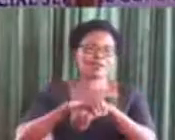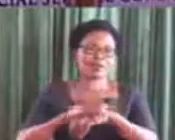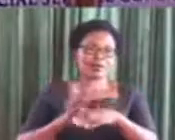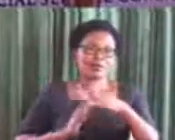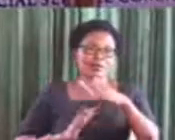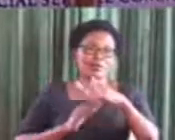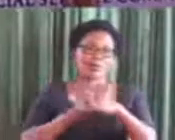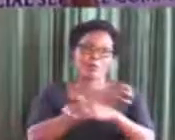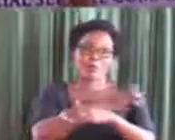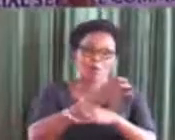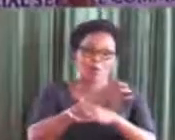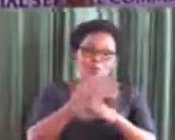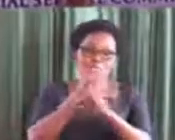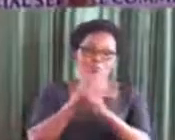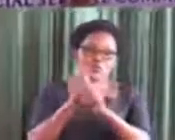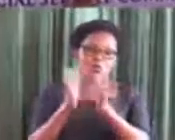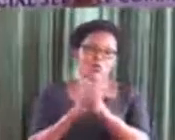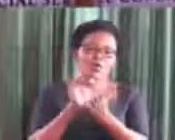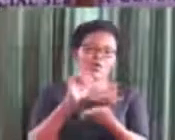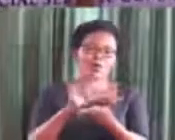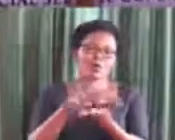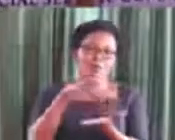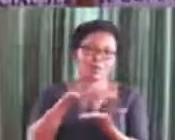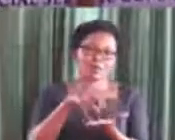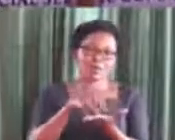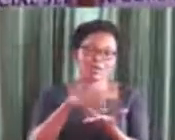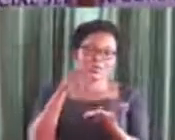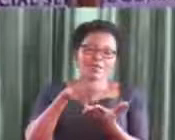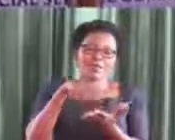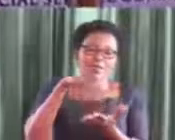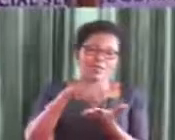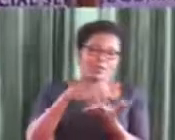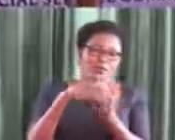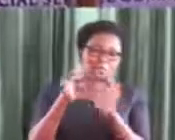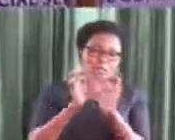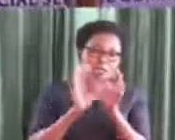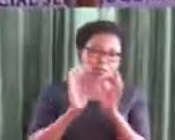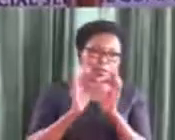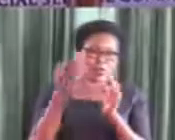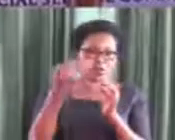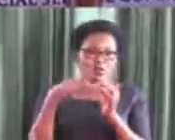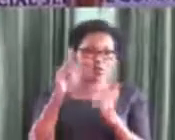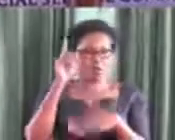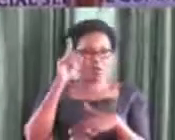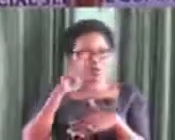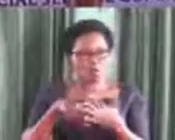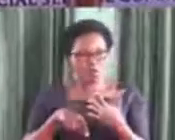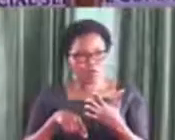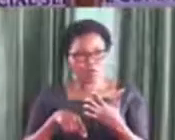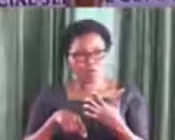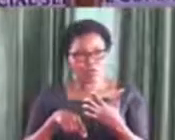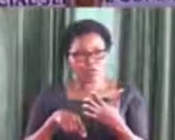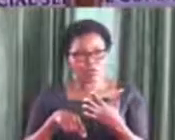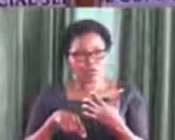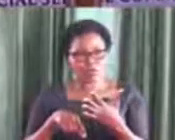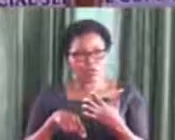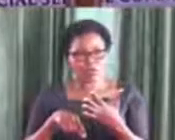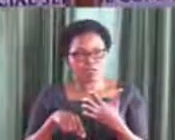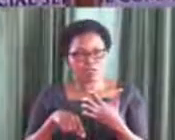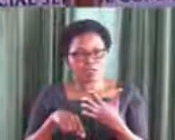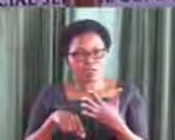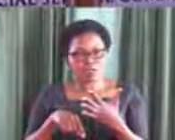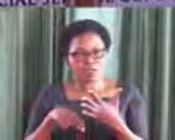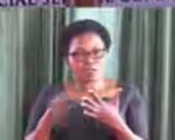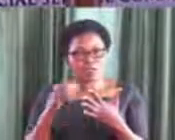with that matter. So it involves interpretation of what is matter of general